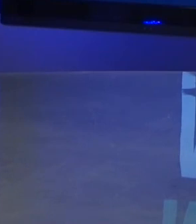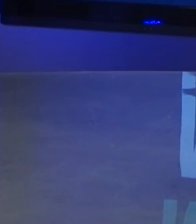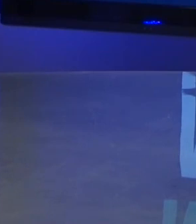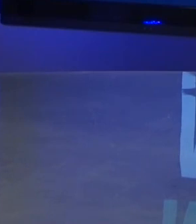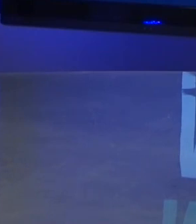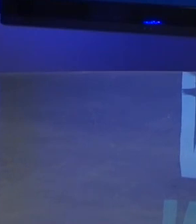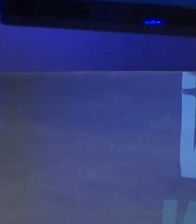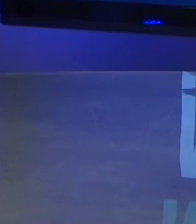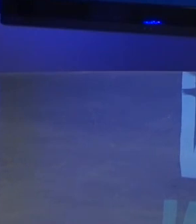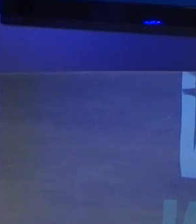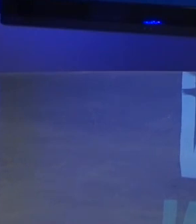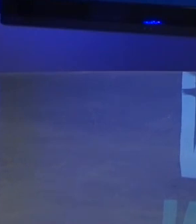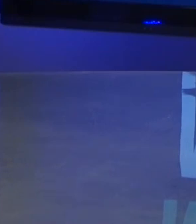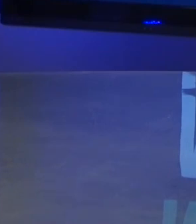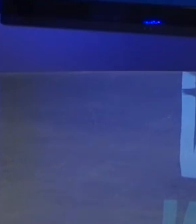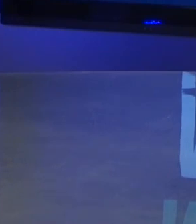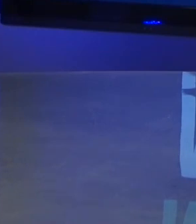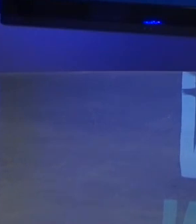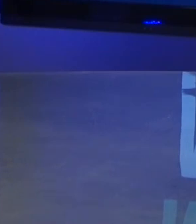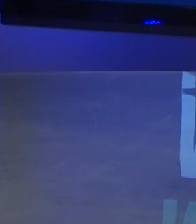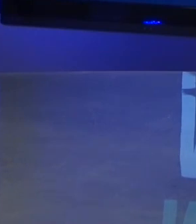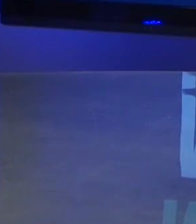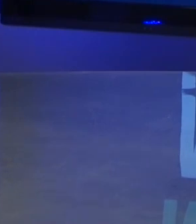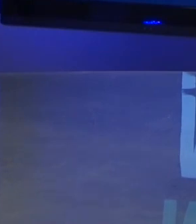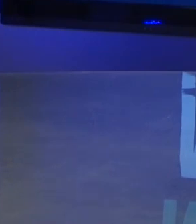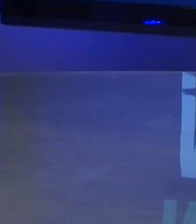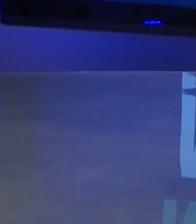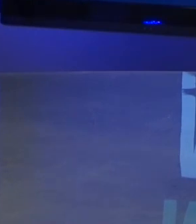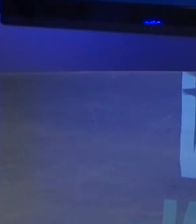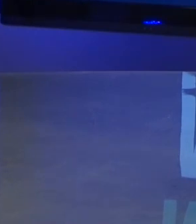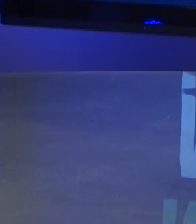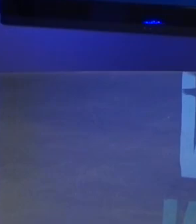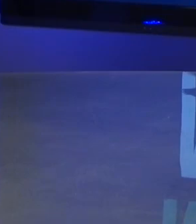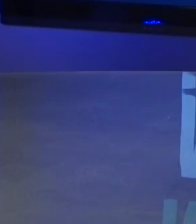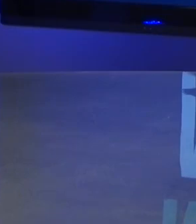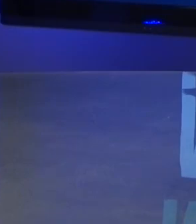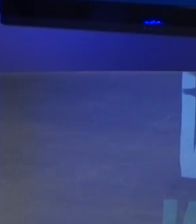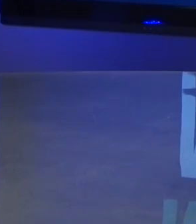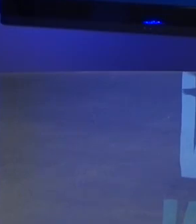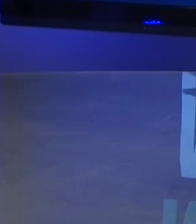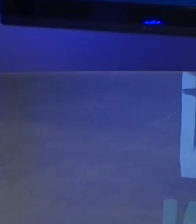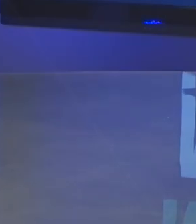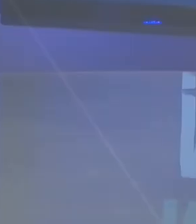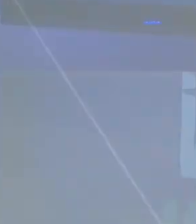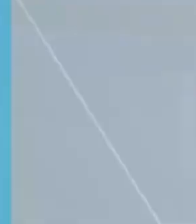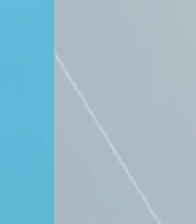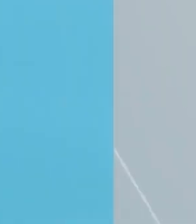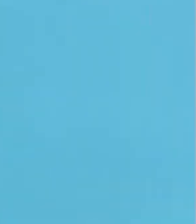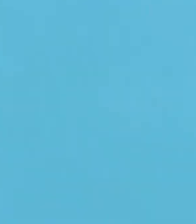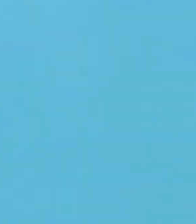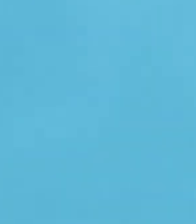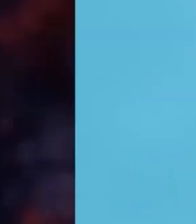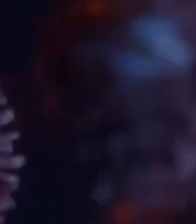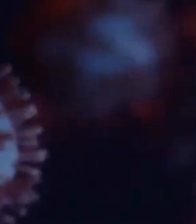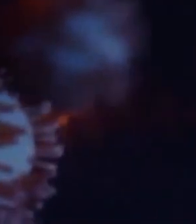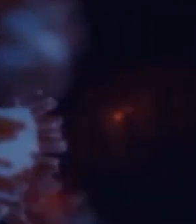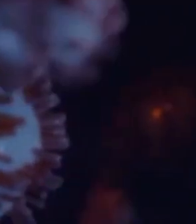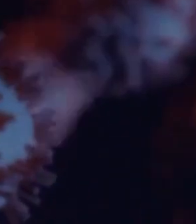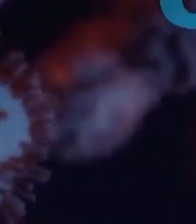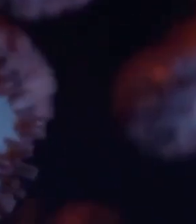Monday, Wednesdays, and Fridays. So sit back and enjoy this Best of Morning Medical Update.